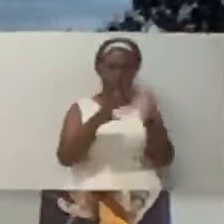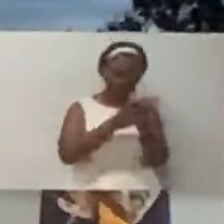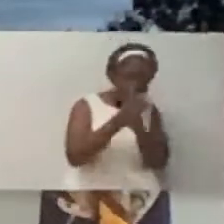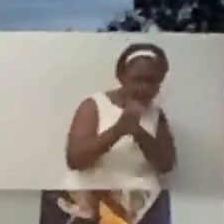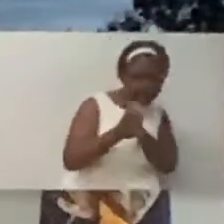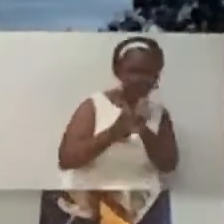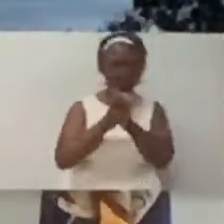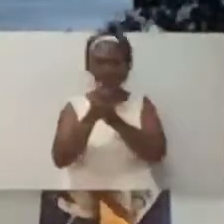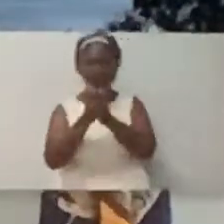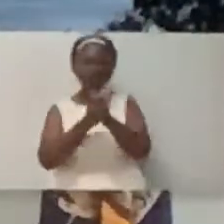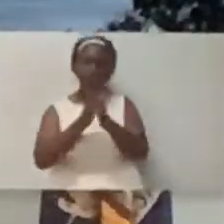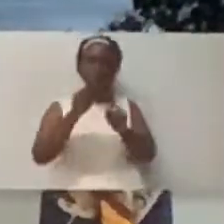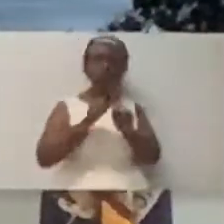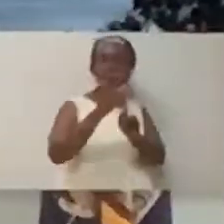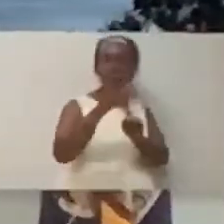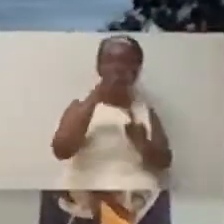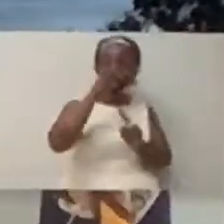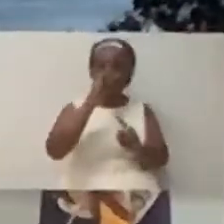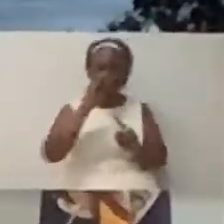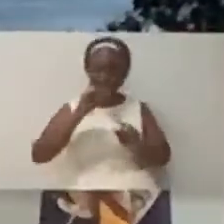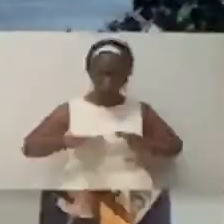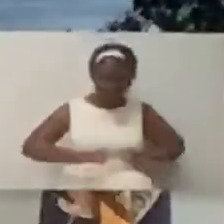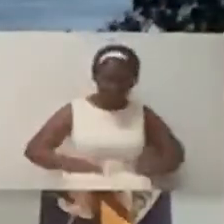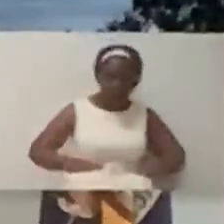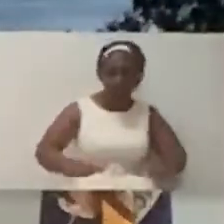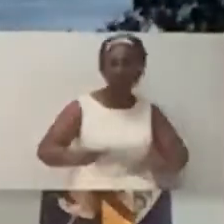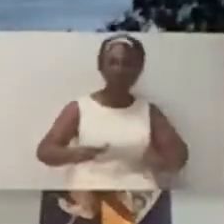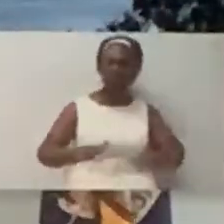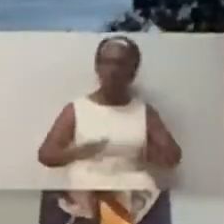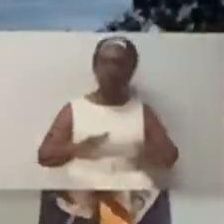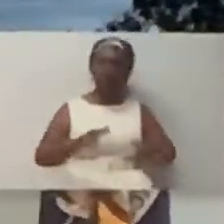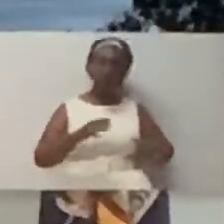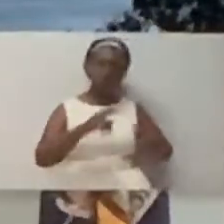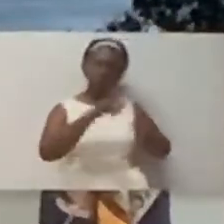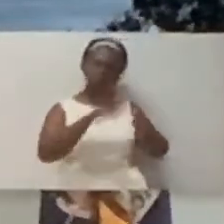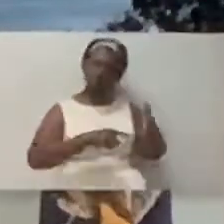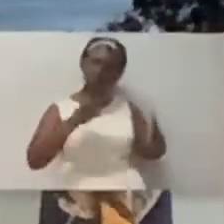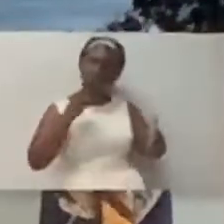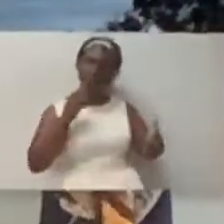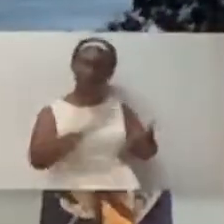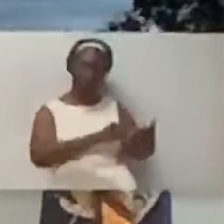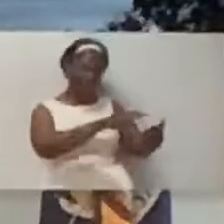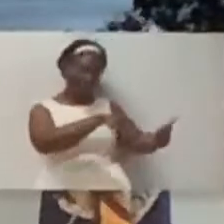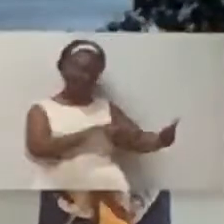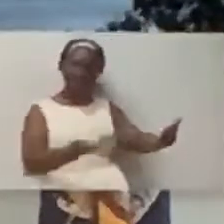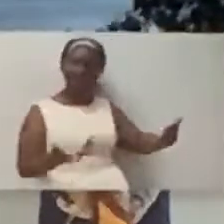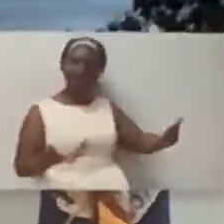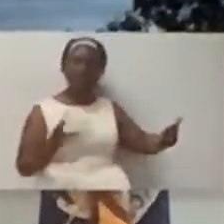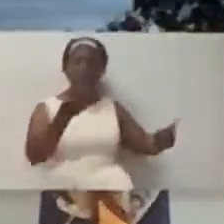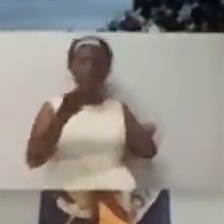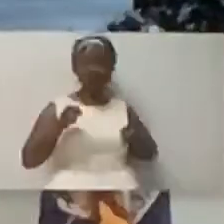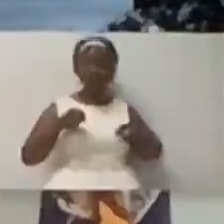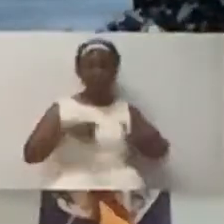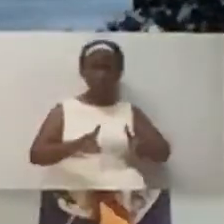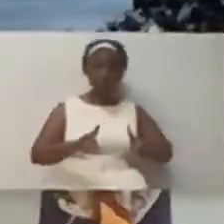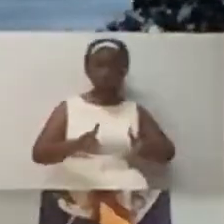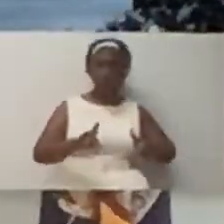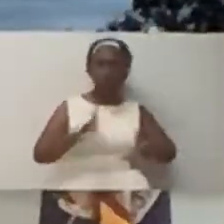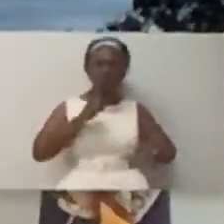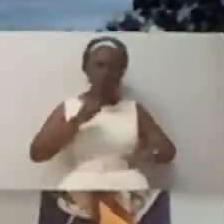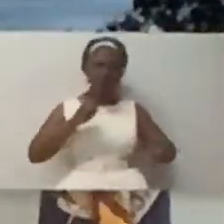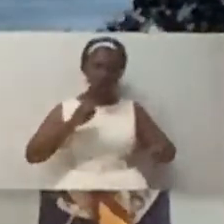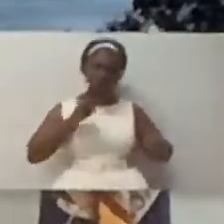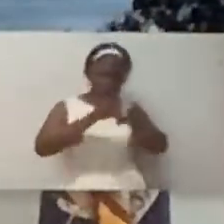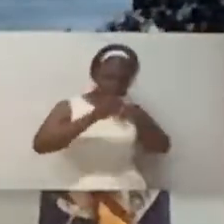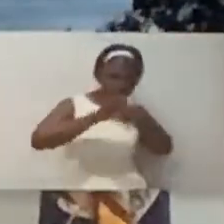and grandkids open their history textbooks, what do you want it to say? Believe it or not, you have the ability to influence